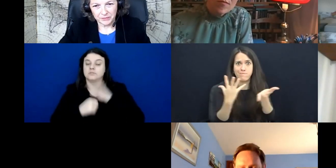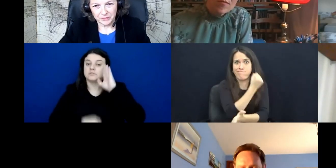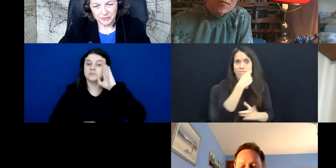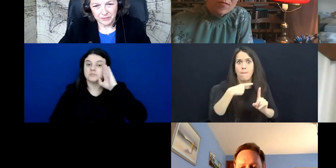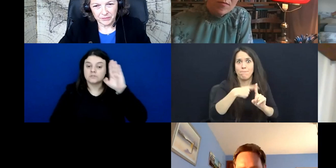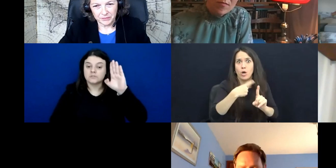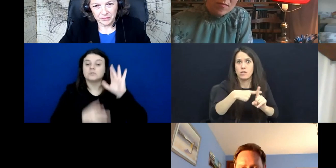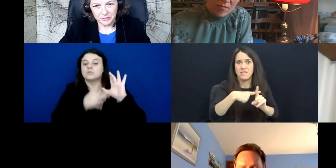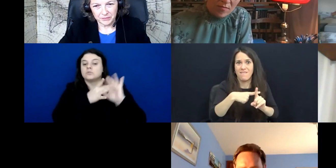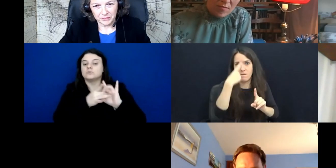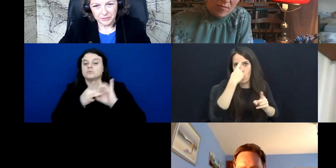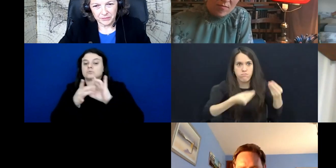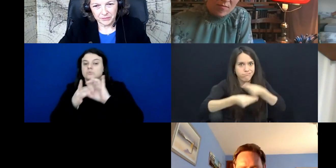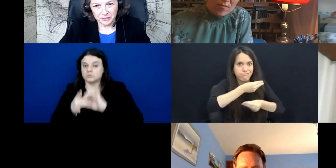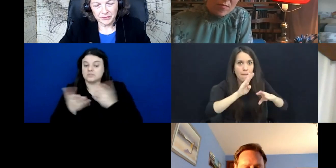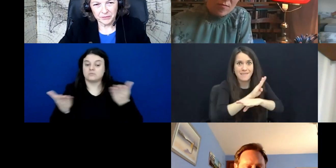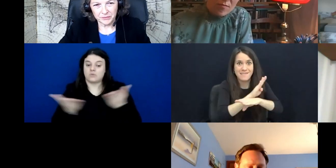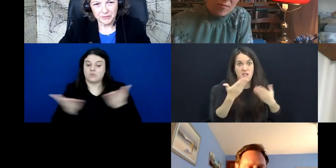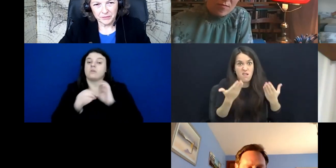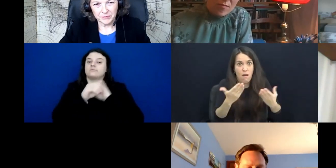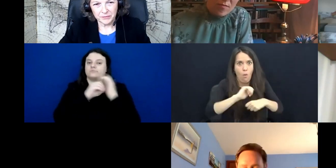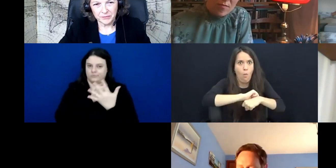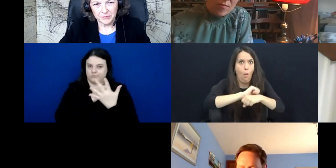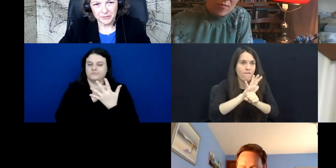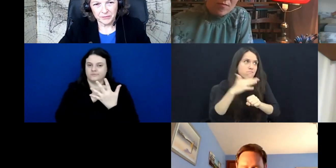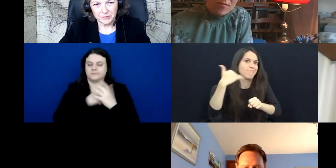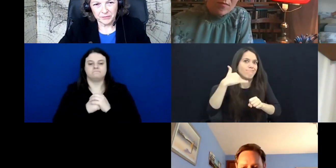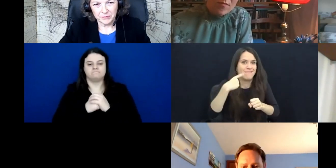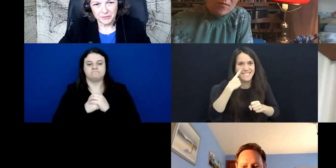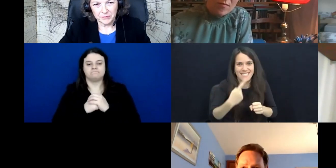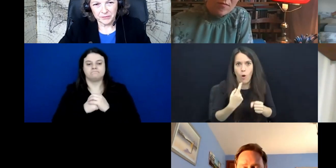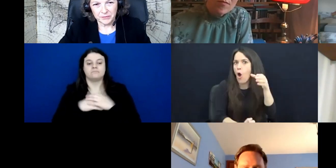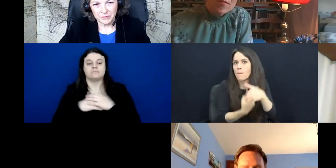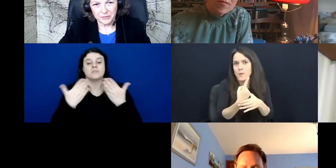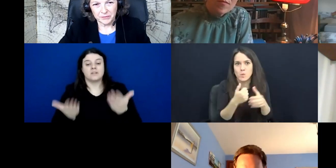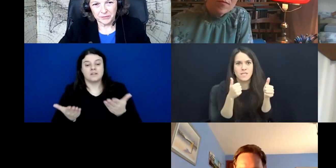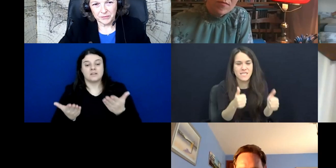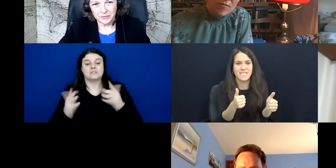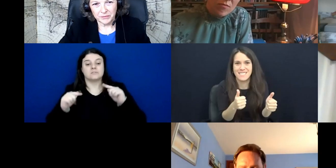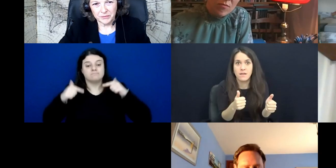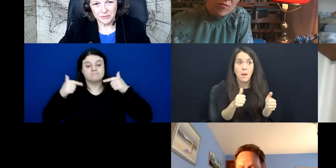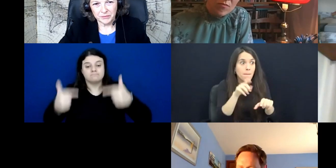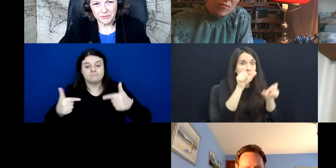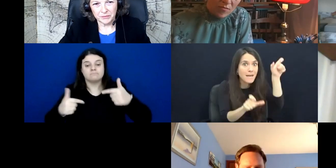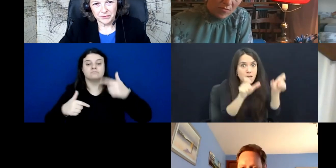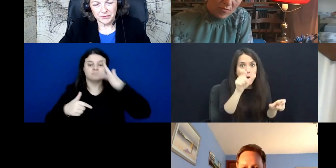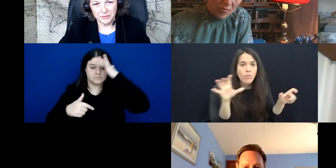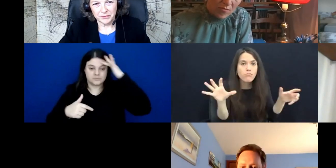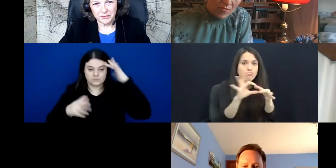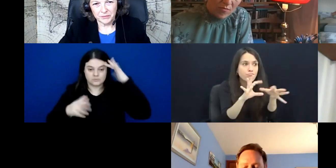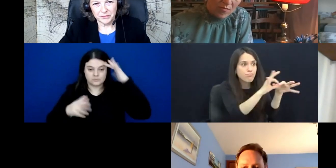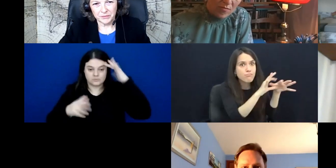the context of COVID-19. That, you know, we will just engage with more people, and we will drive more